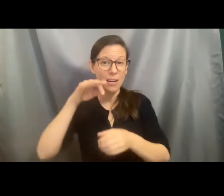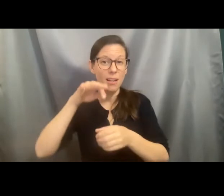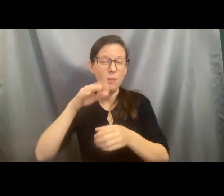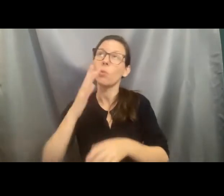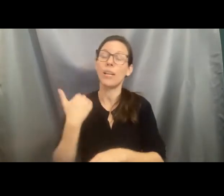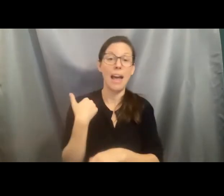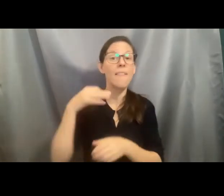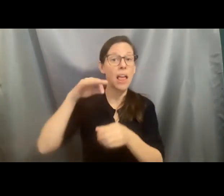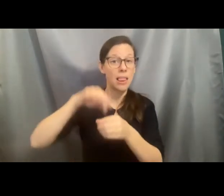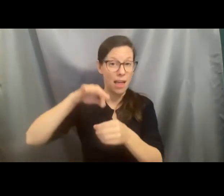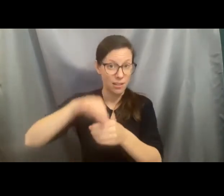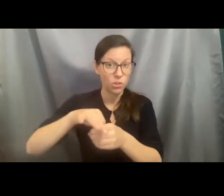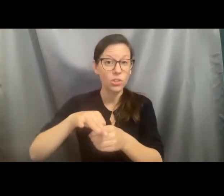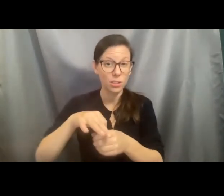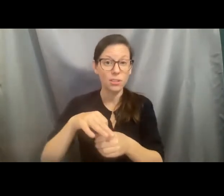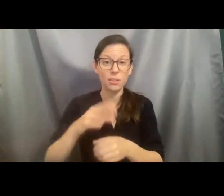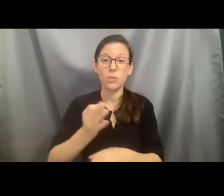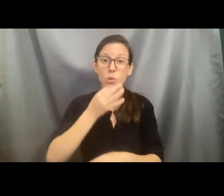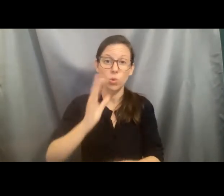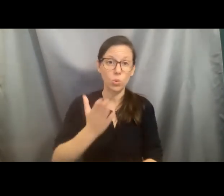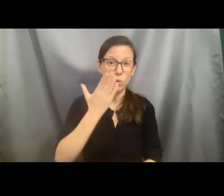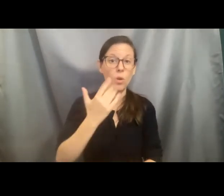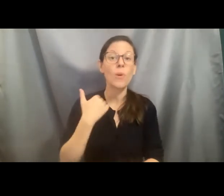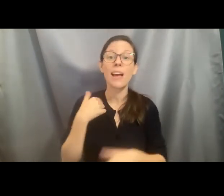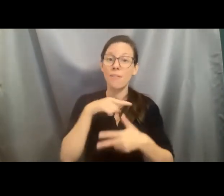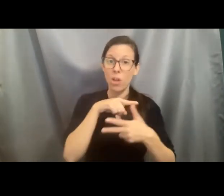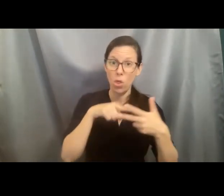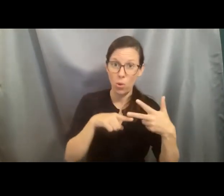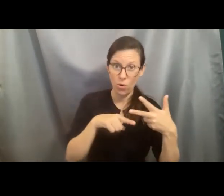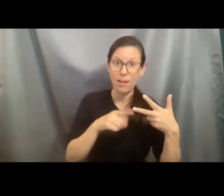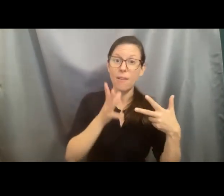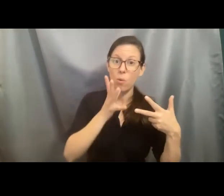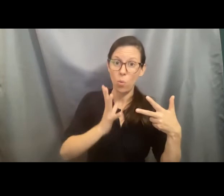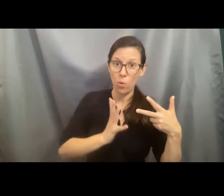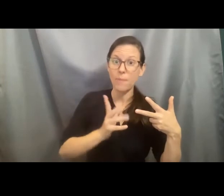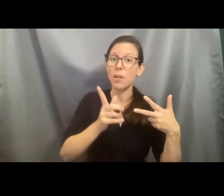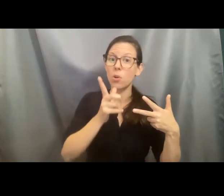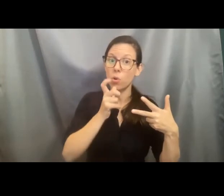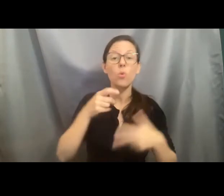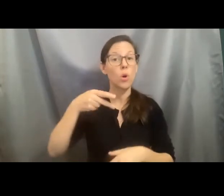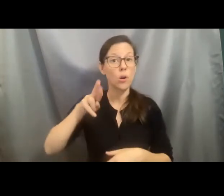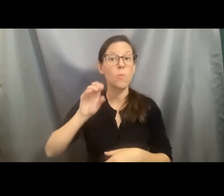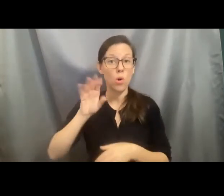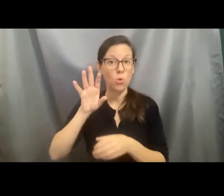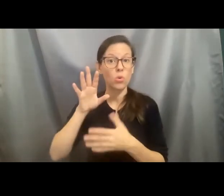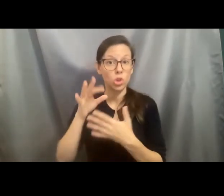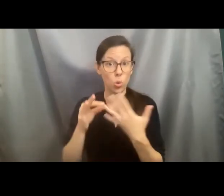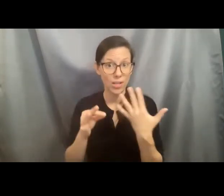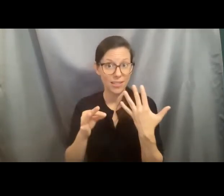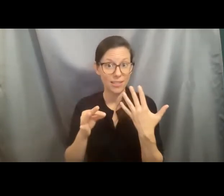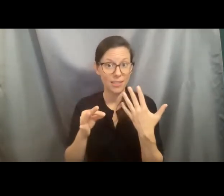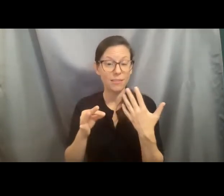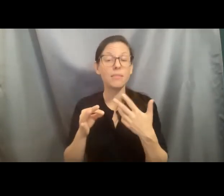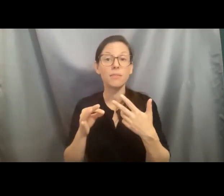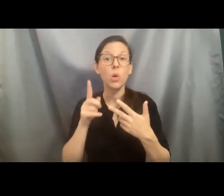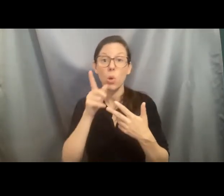pro-choice lady Congress people who are running for re-election, and they're all in competitive